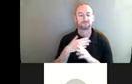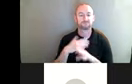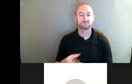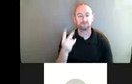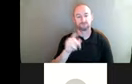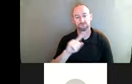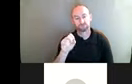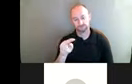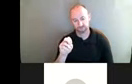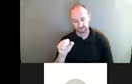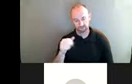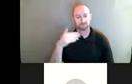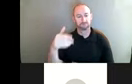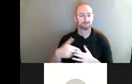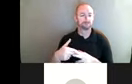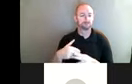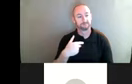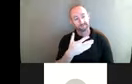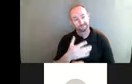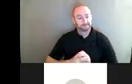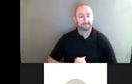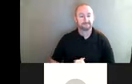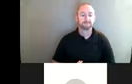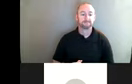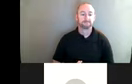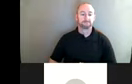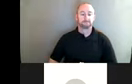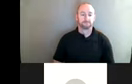zones. Brings us to our next slide, Jeff.